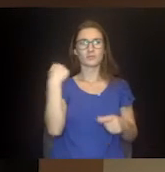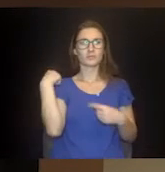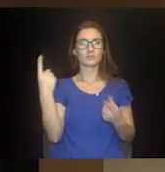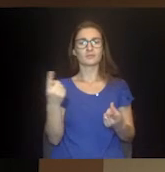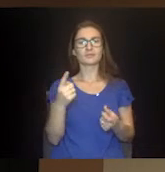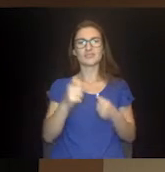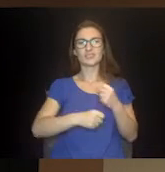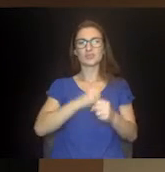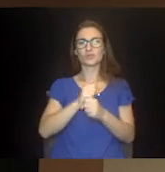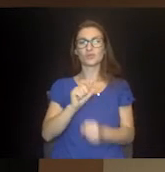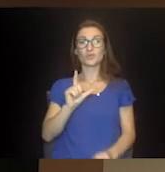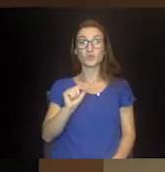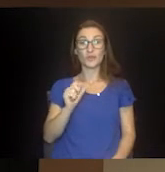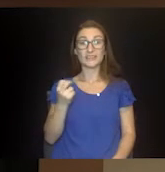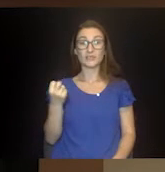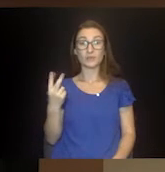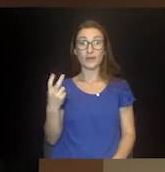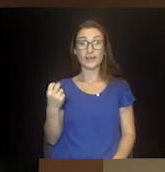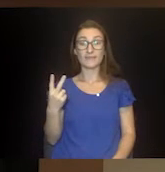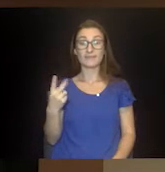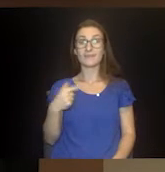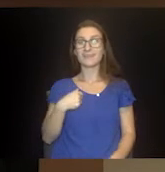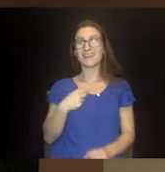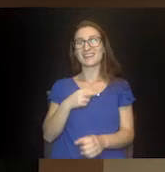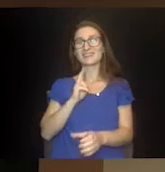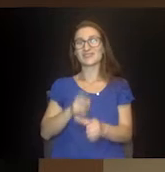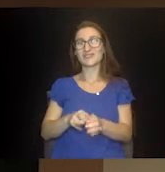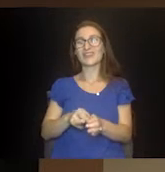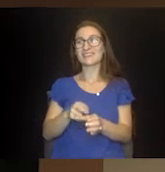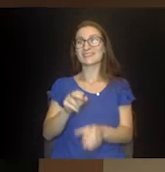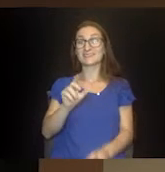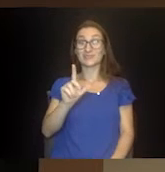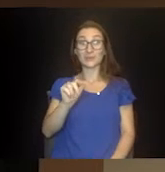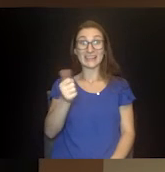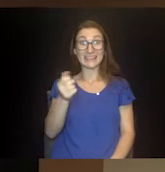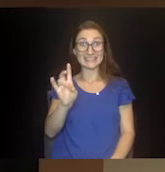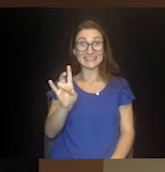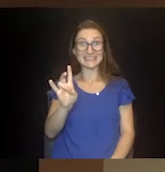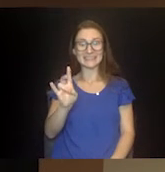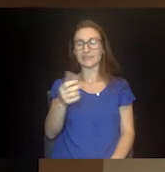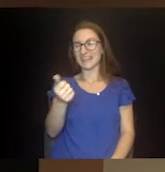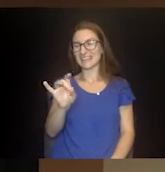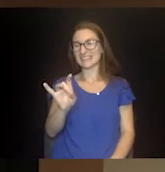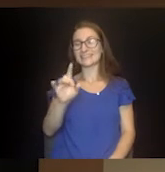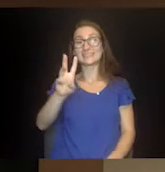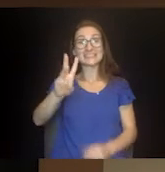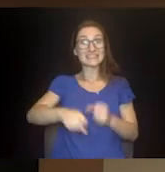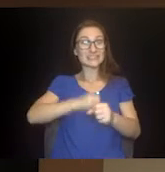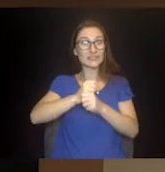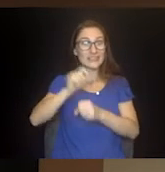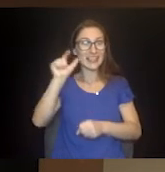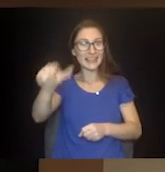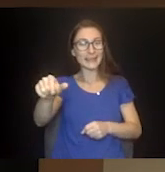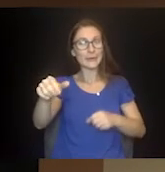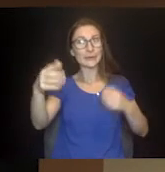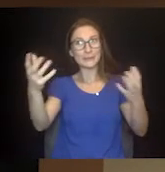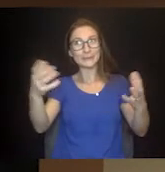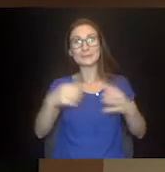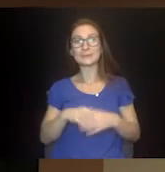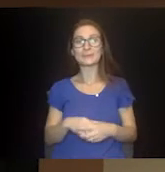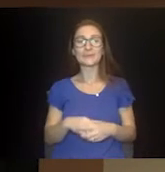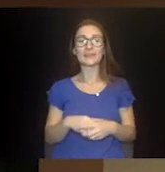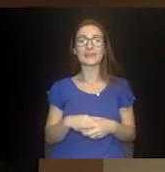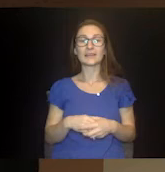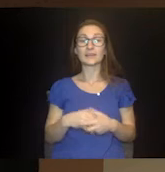these guys since 2012, but I joined in like 6 years later. And the thing is,